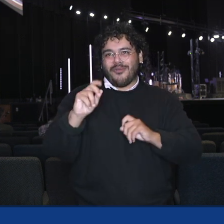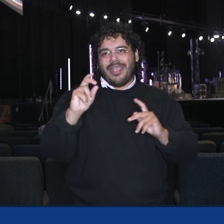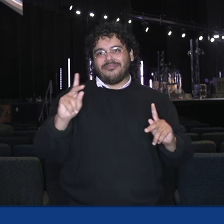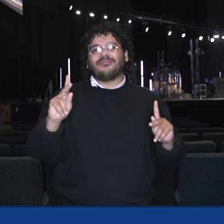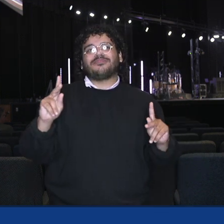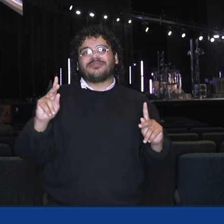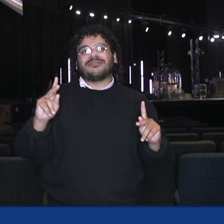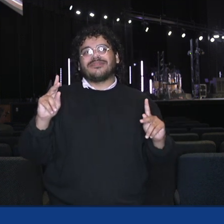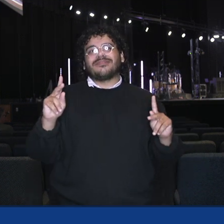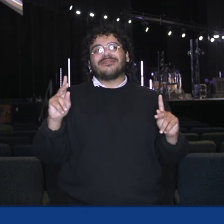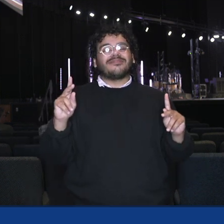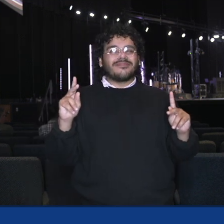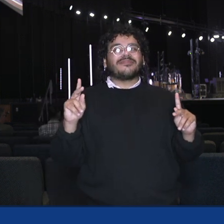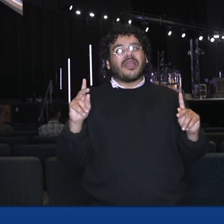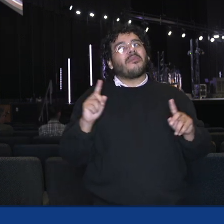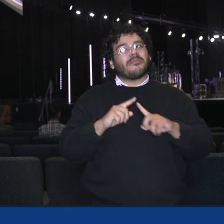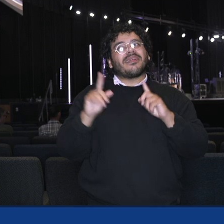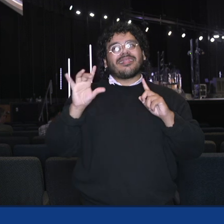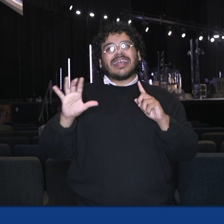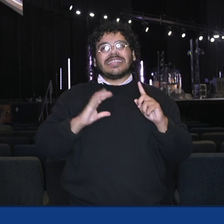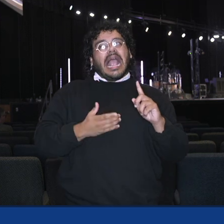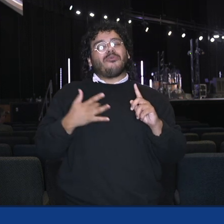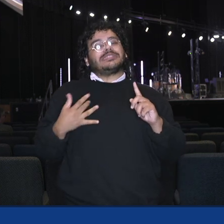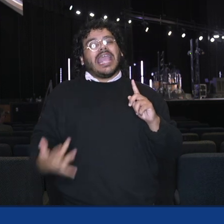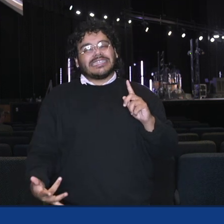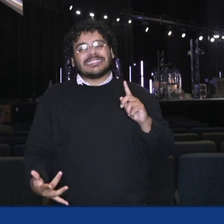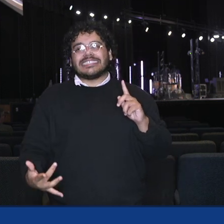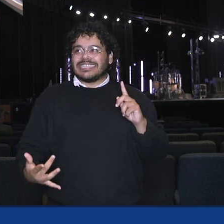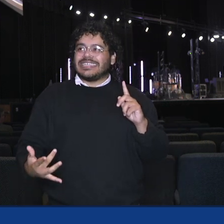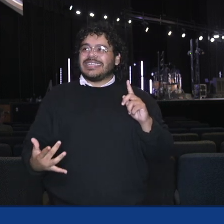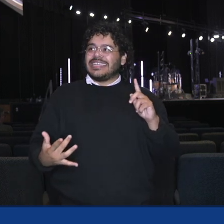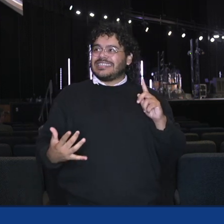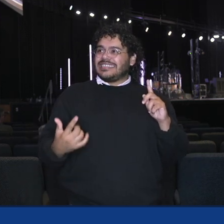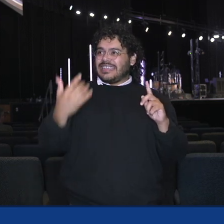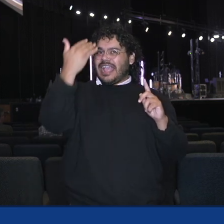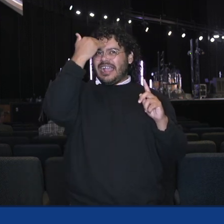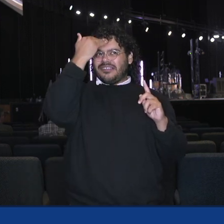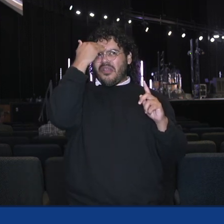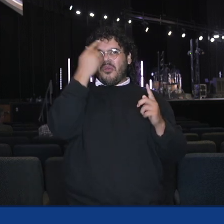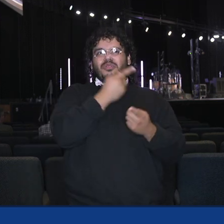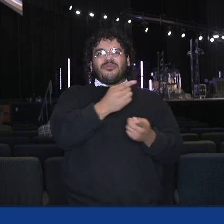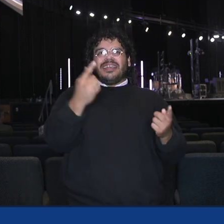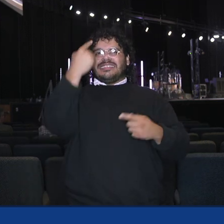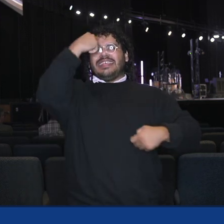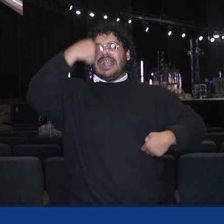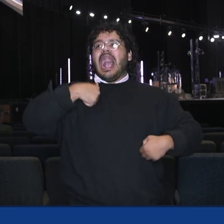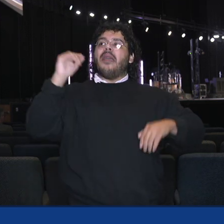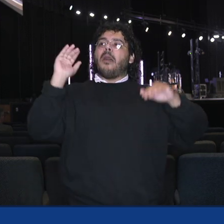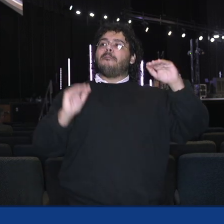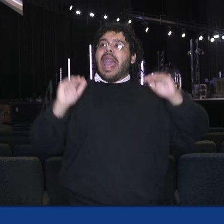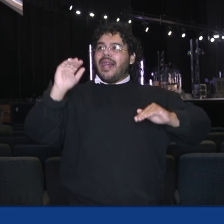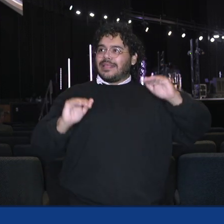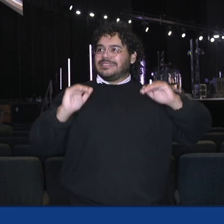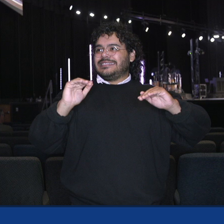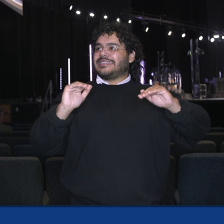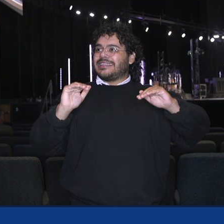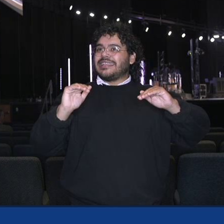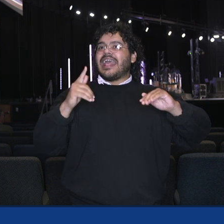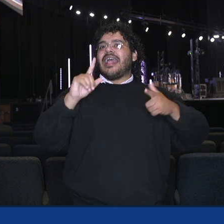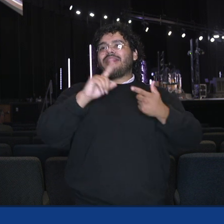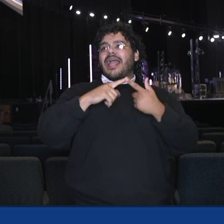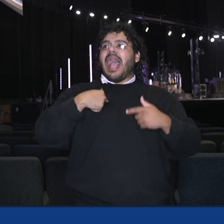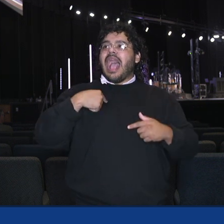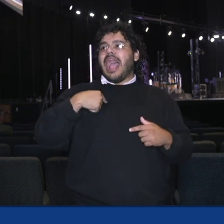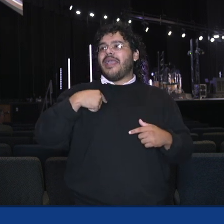that's where we slide, right? So what I'm telling you is I know you all think I am the balanced one in the room. I am the sane